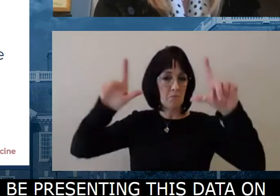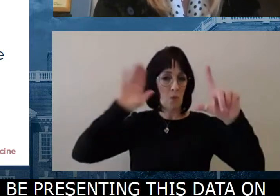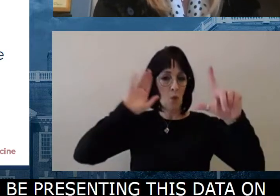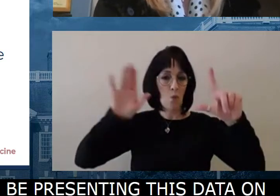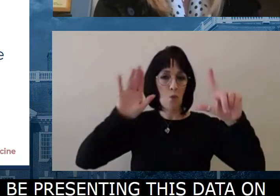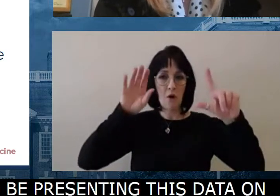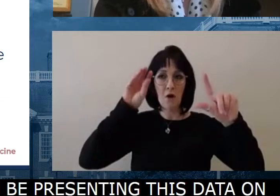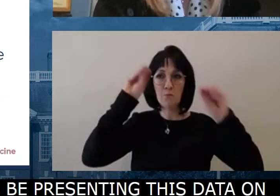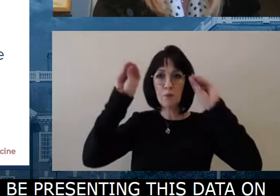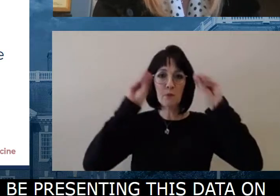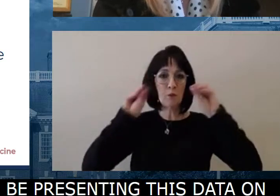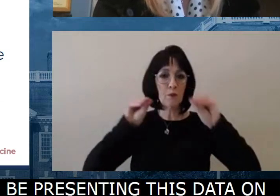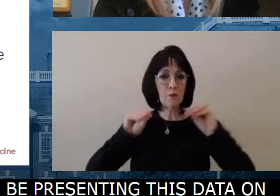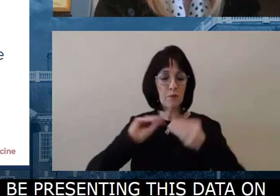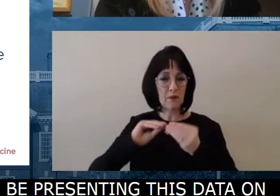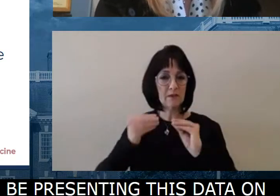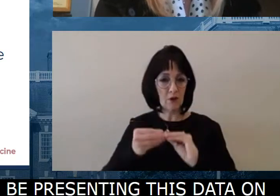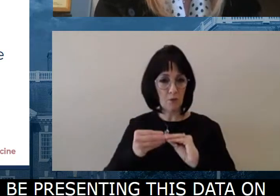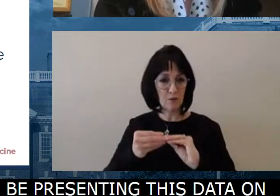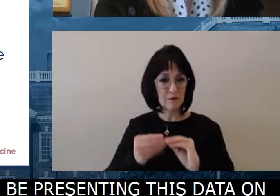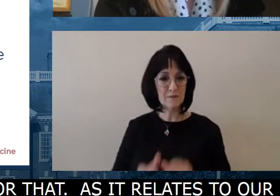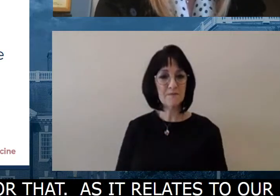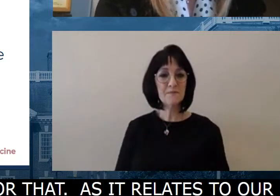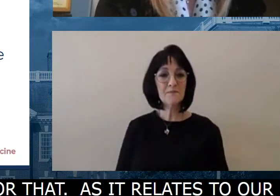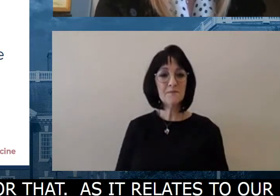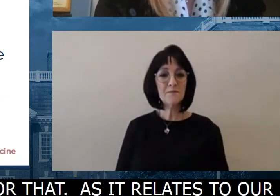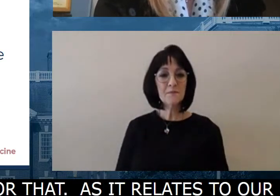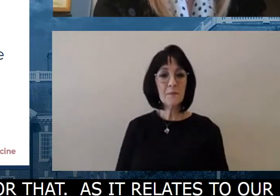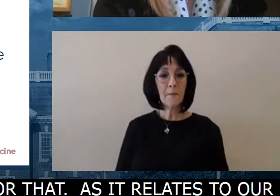106,000 of our seniors who've received at least 1 dose.